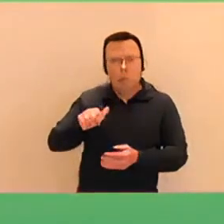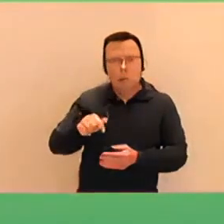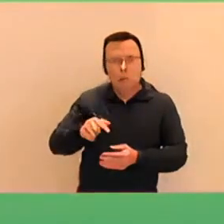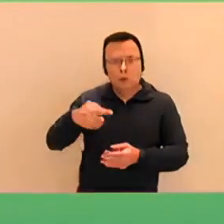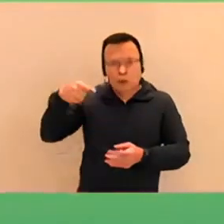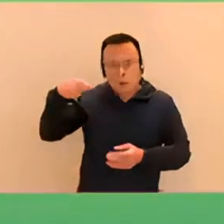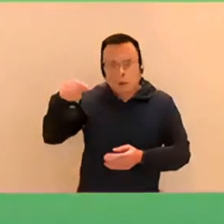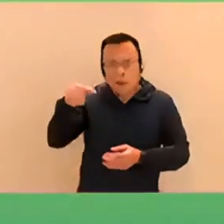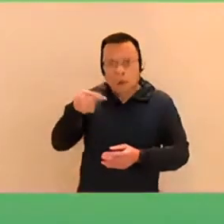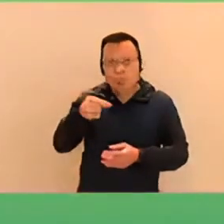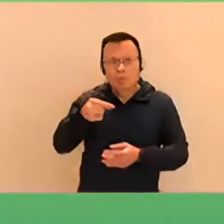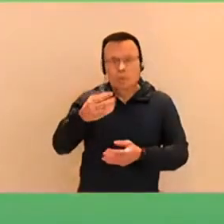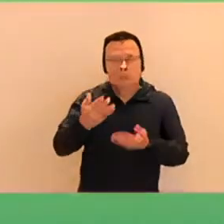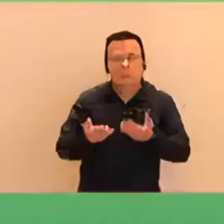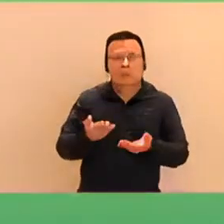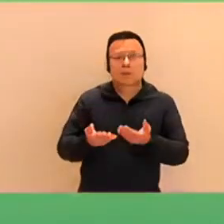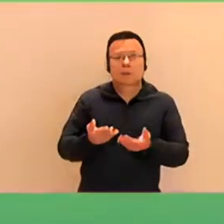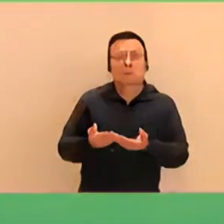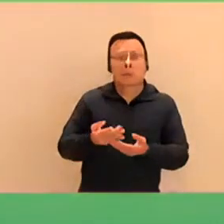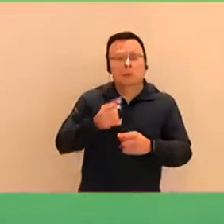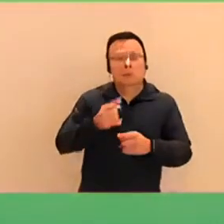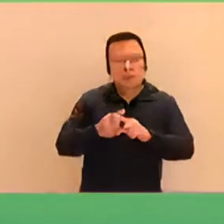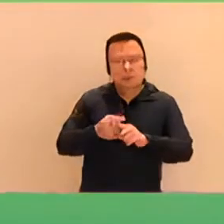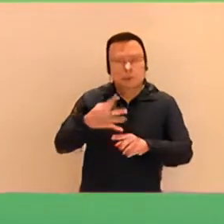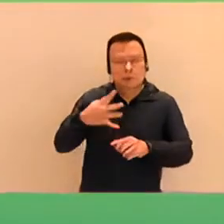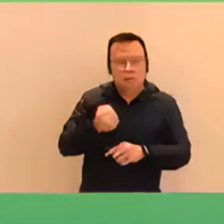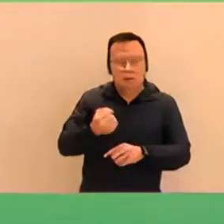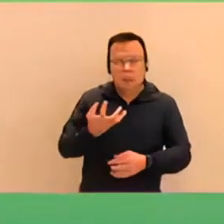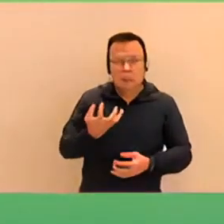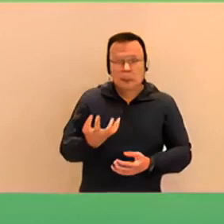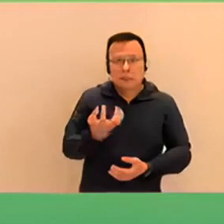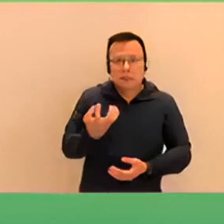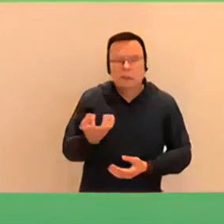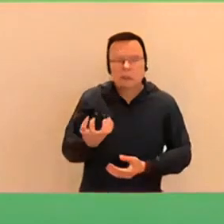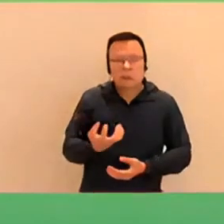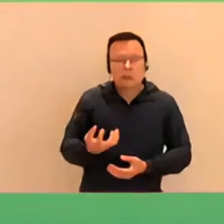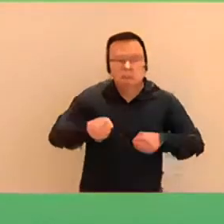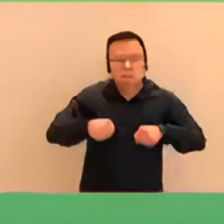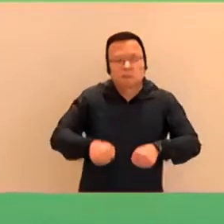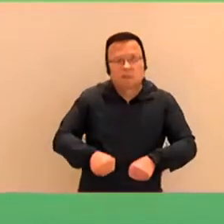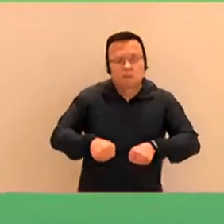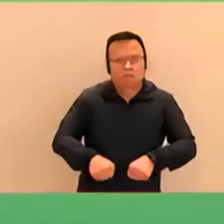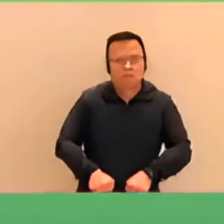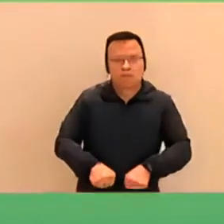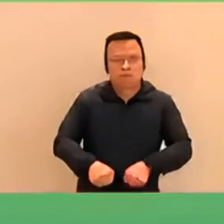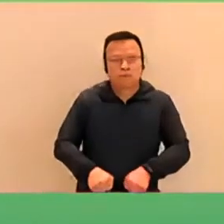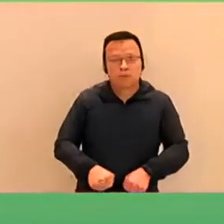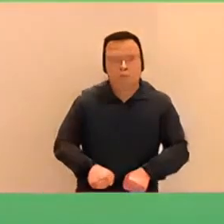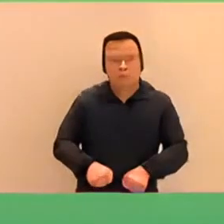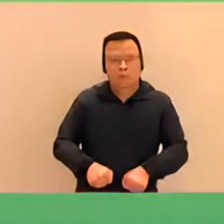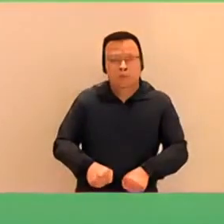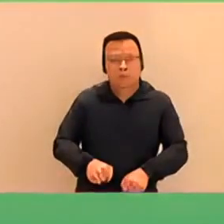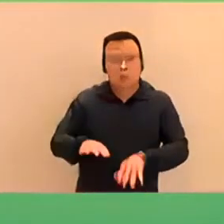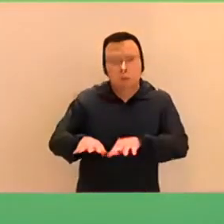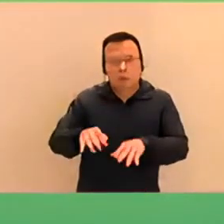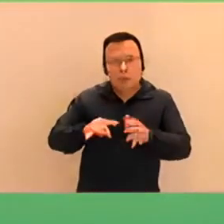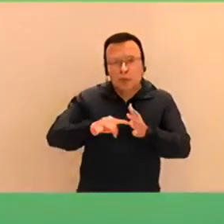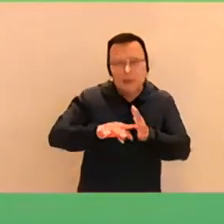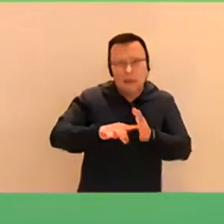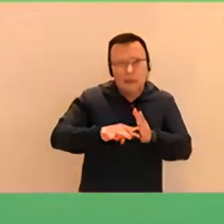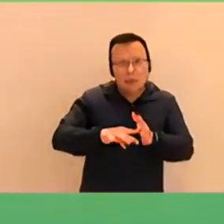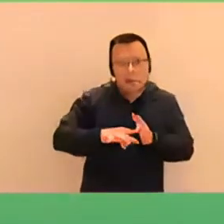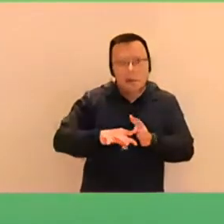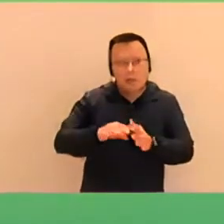actual electricity be consumed by compressor, by pumps, as well as the other equipments, and try to